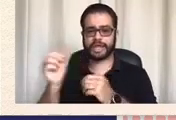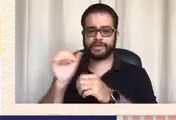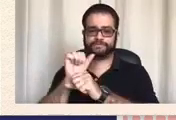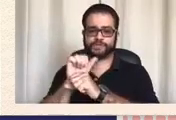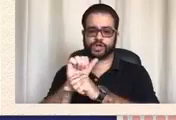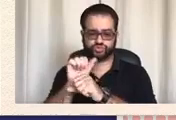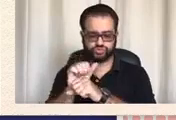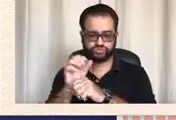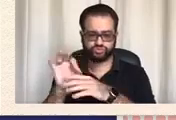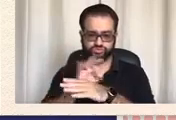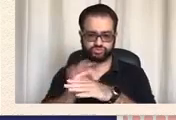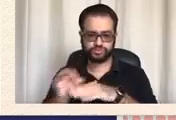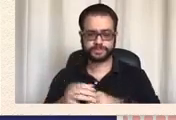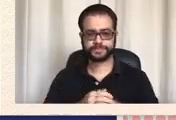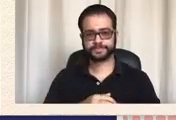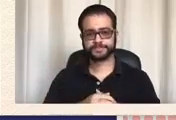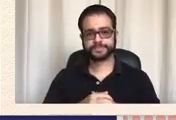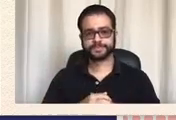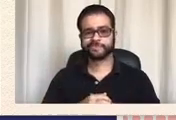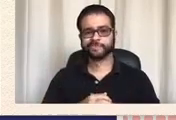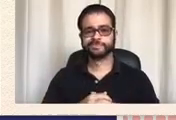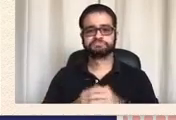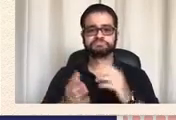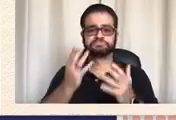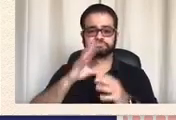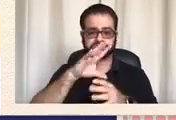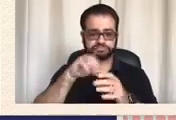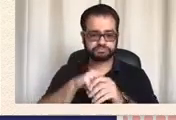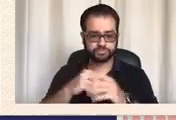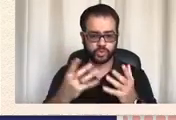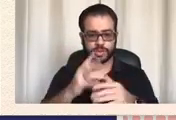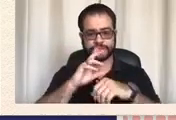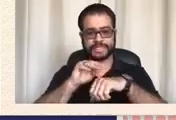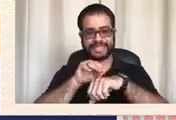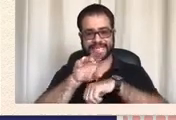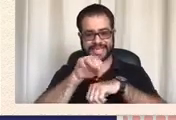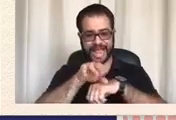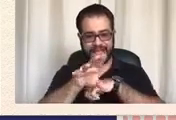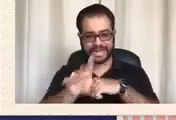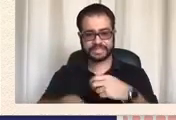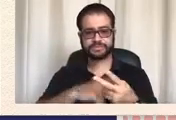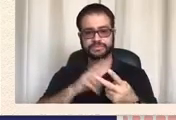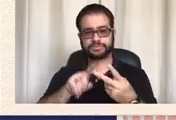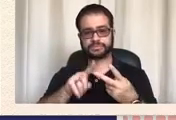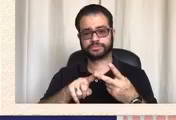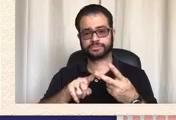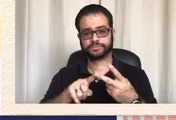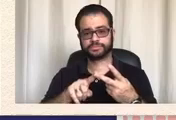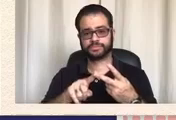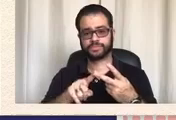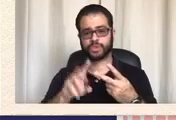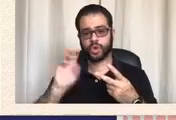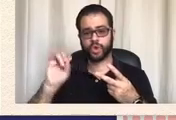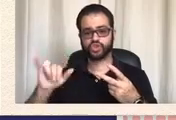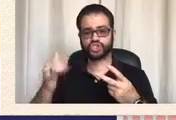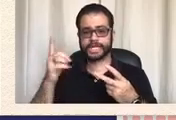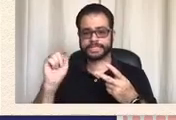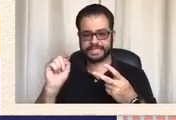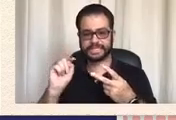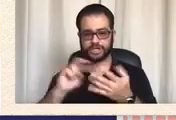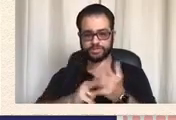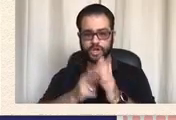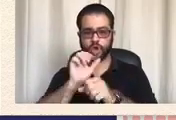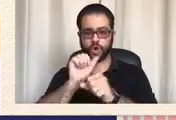So these may include guidance and counseling, on the job training experiences, vocational